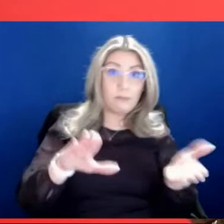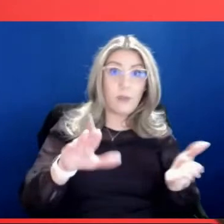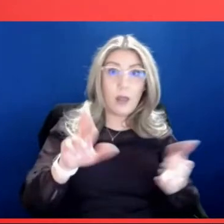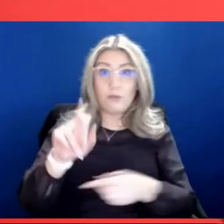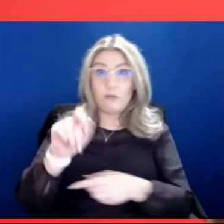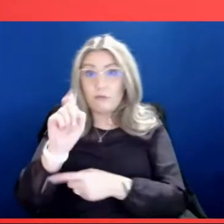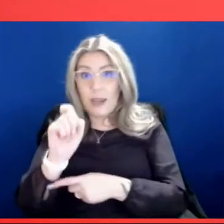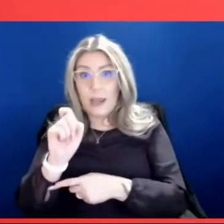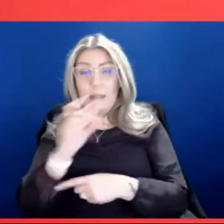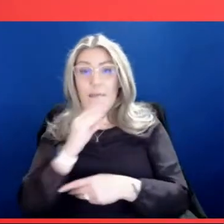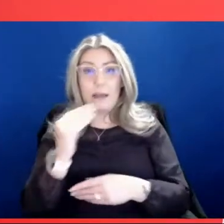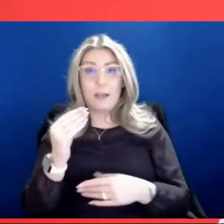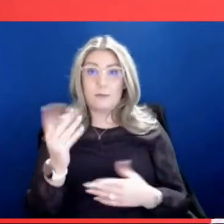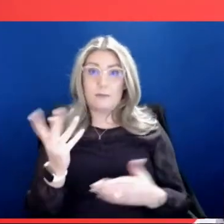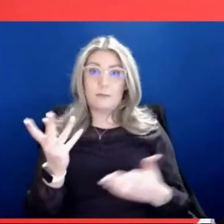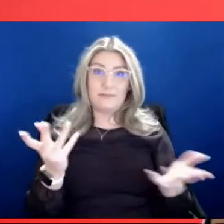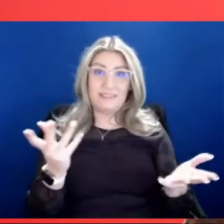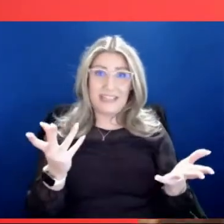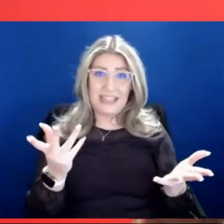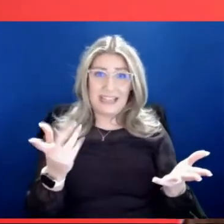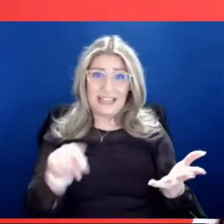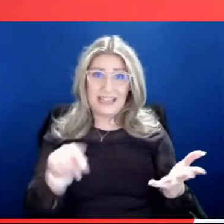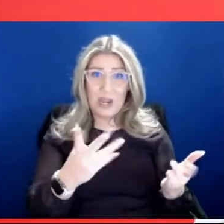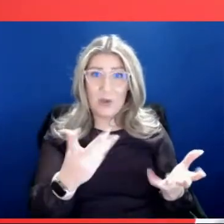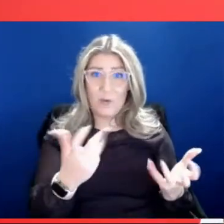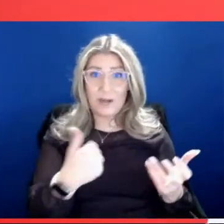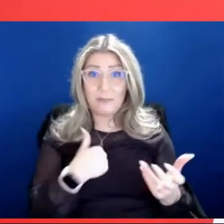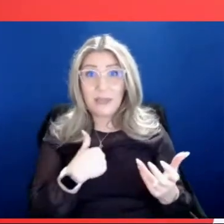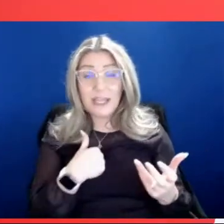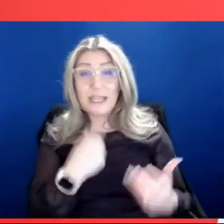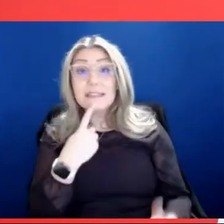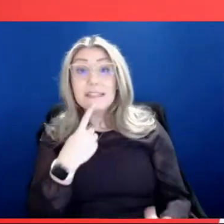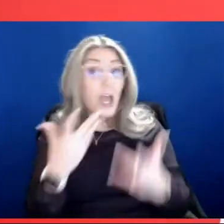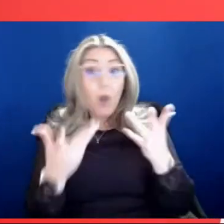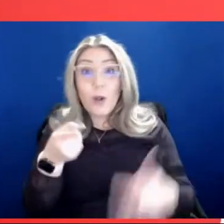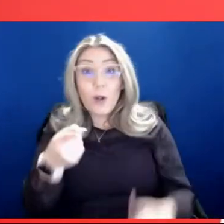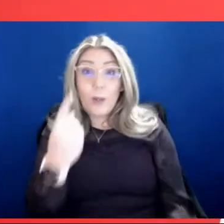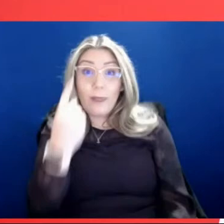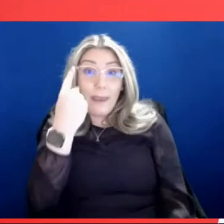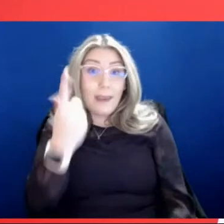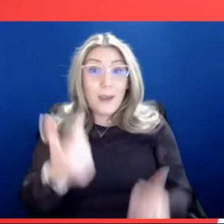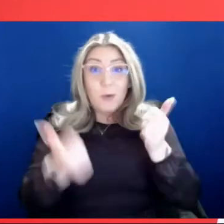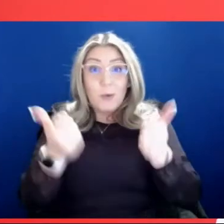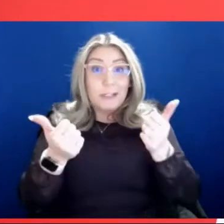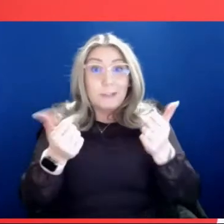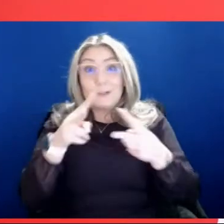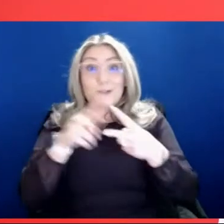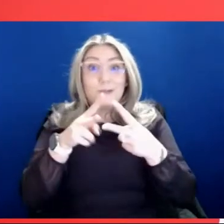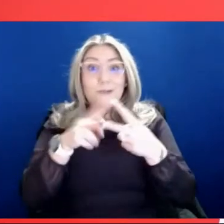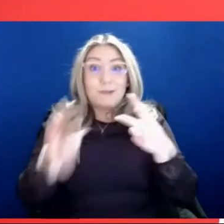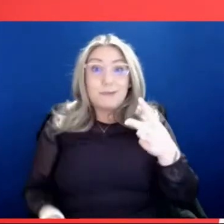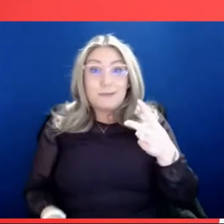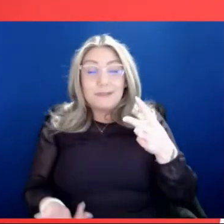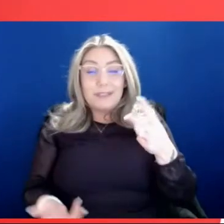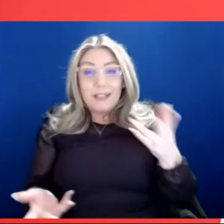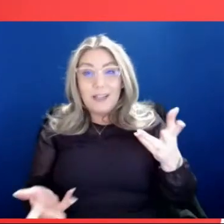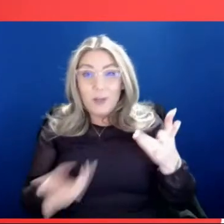wanted me to kind of say, well, what do you think? Which do you want to do? So what did you